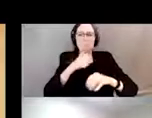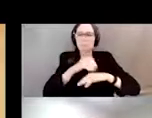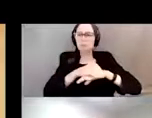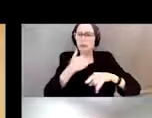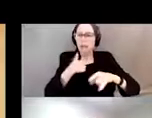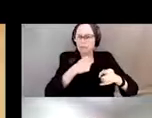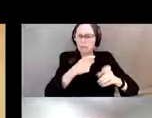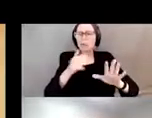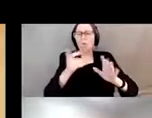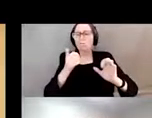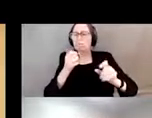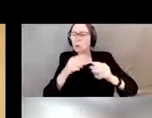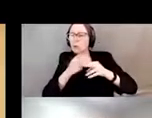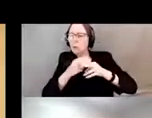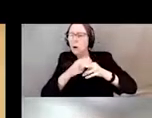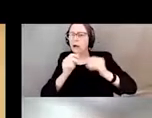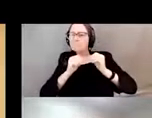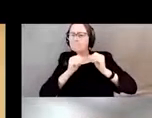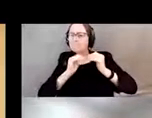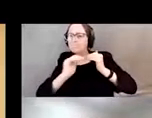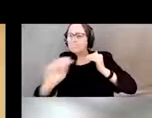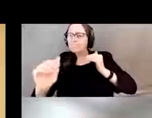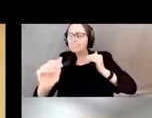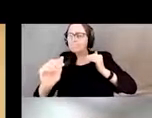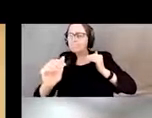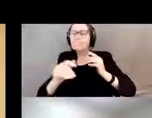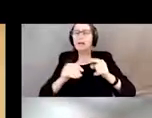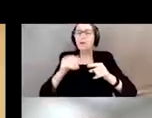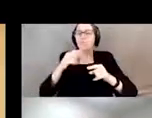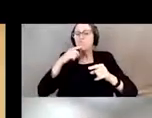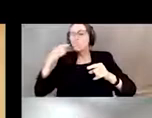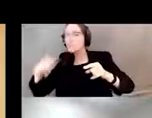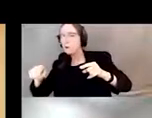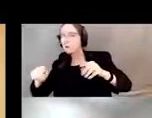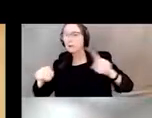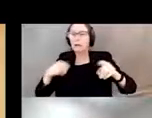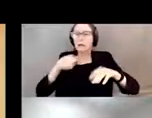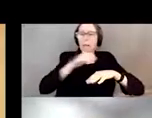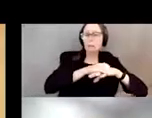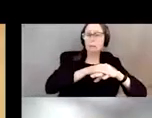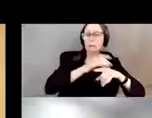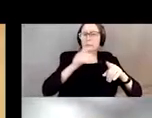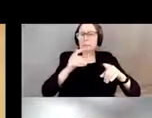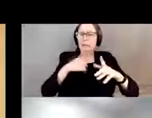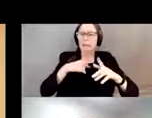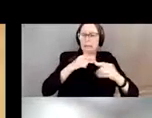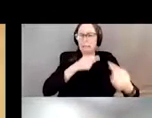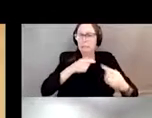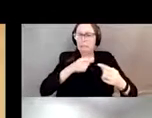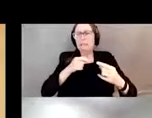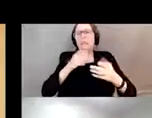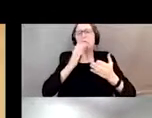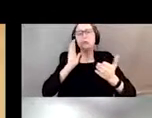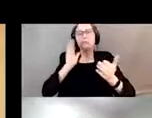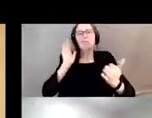is stabilized. Tensions between Russia and the British Empire are also starting to fade at this time because they're